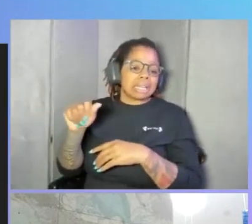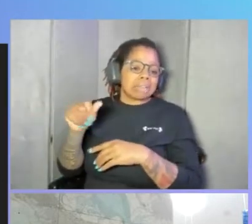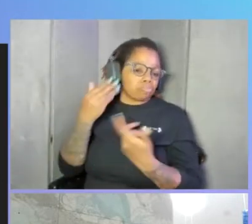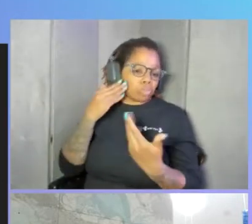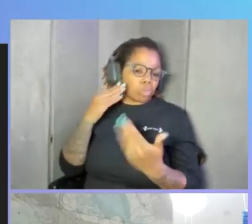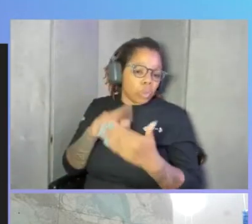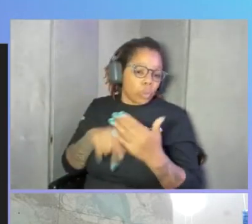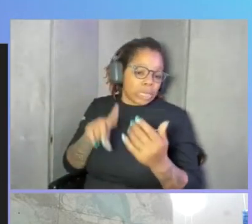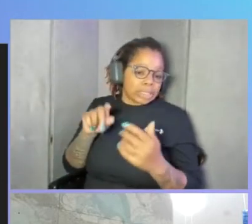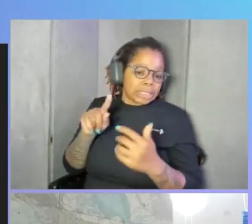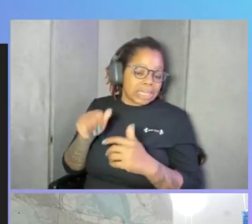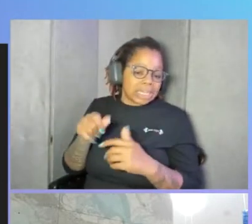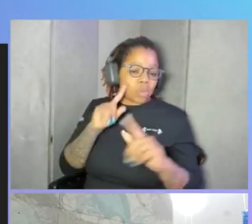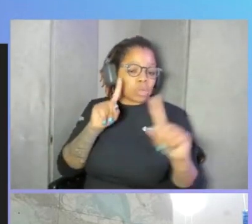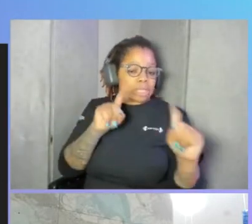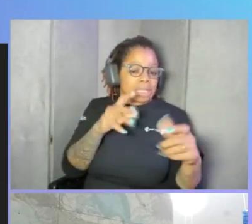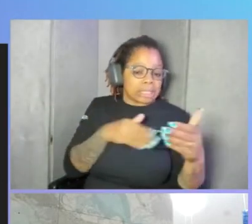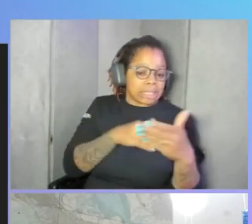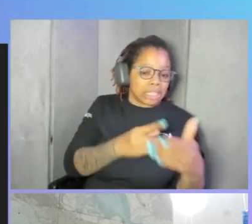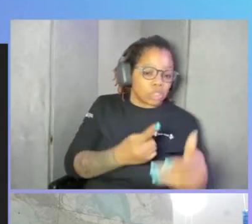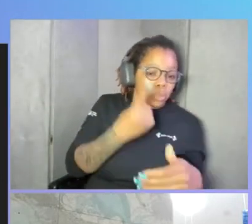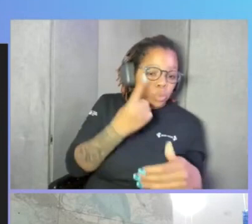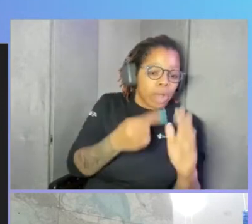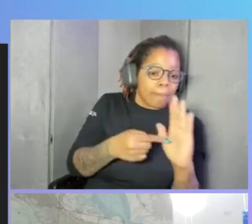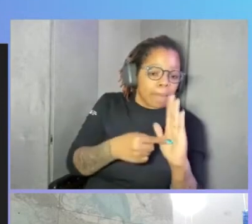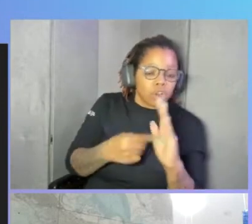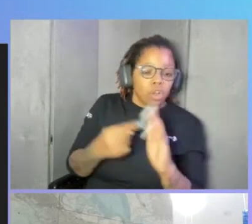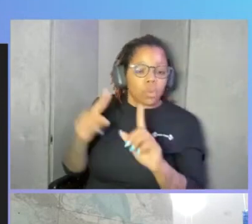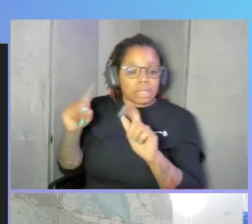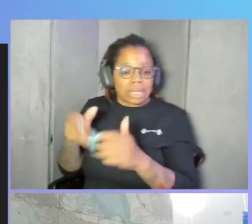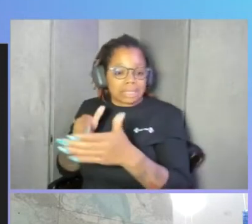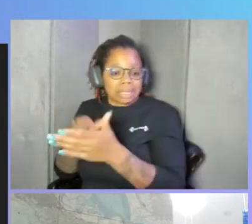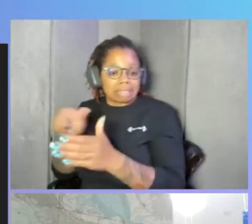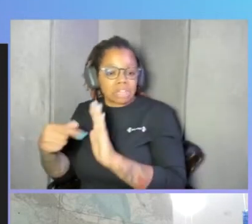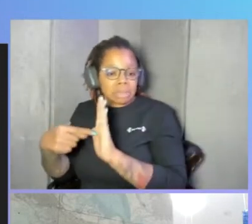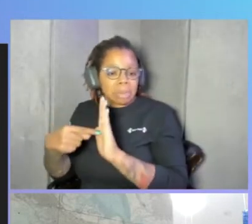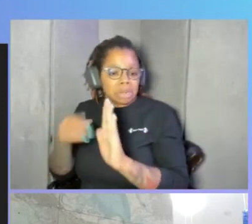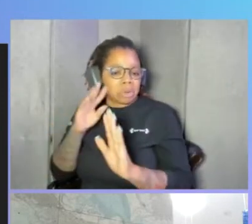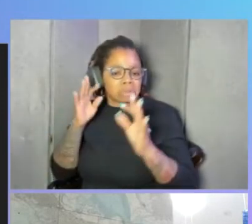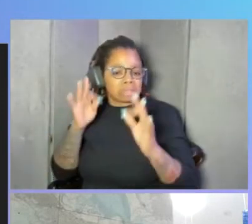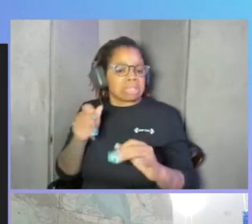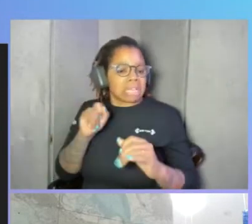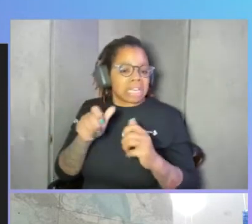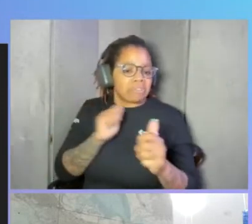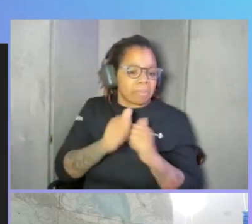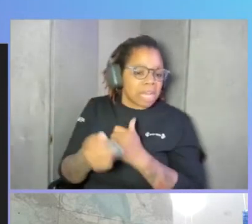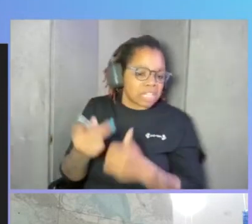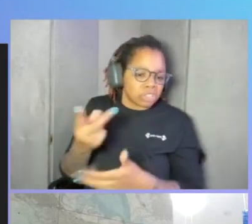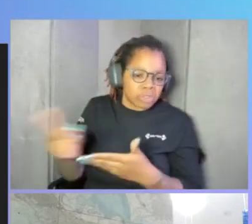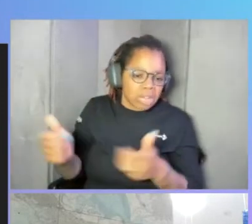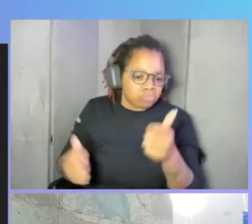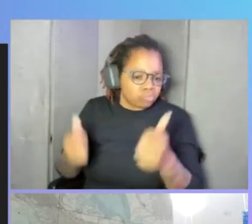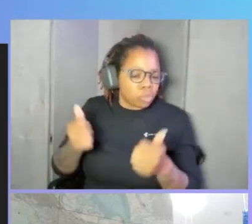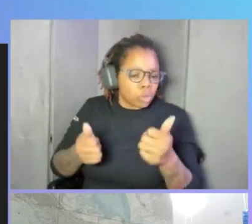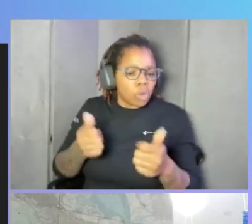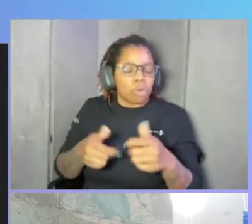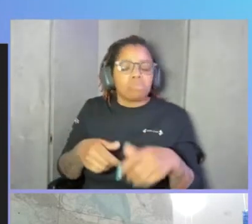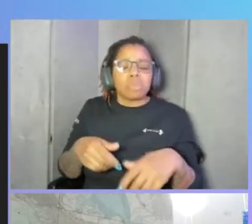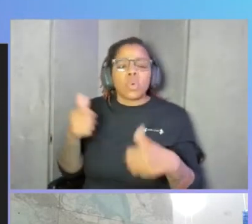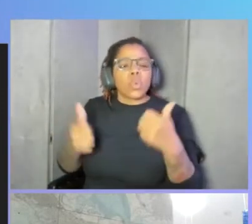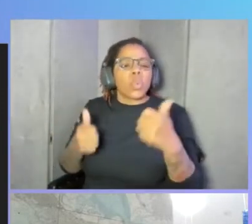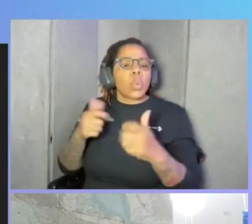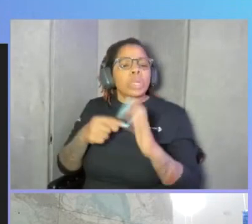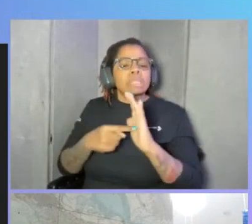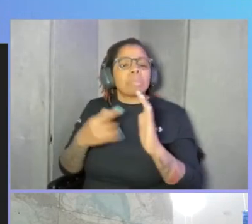one model, it's going to test against another model, and then it's going to decide if it passes or fails. Which model does it match?